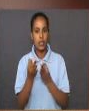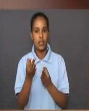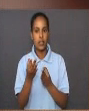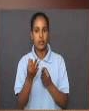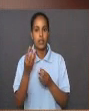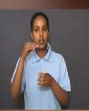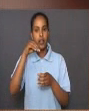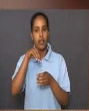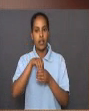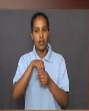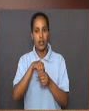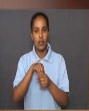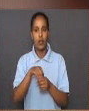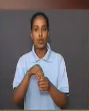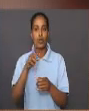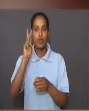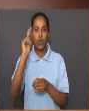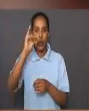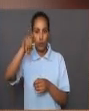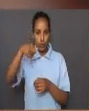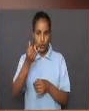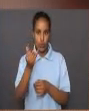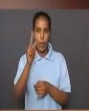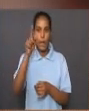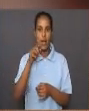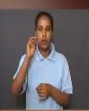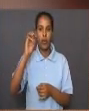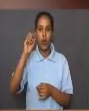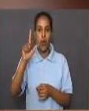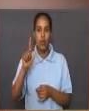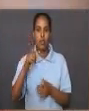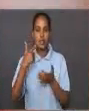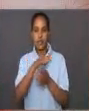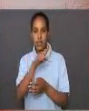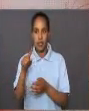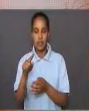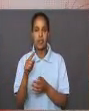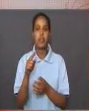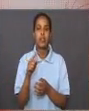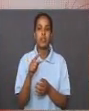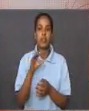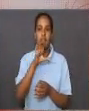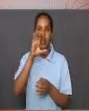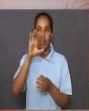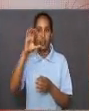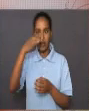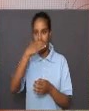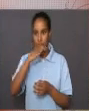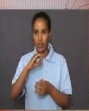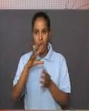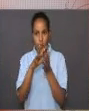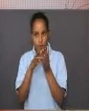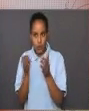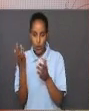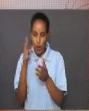are expressed in terms of kilojoules per mole. Thus, the heat that is